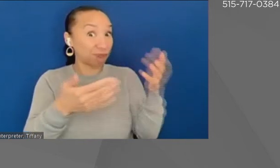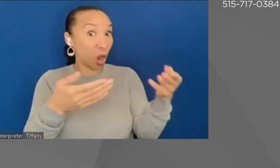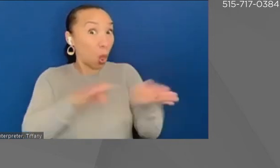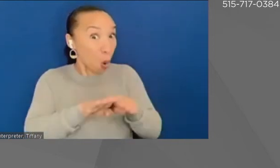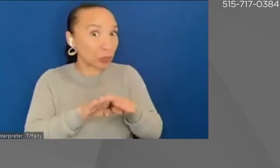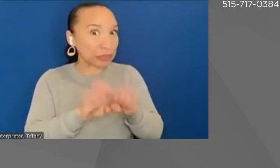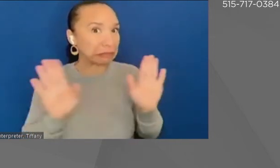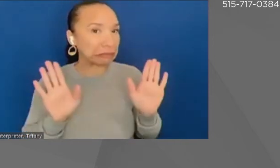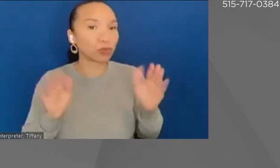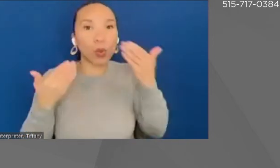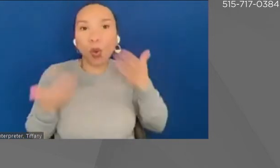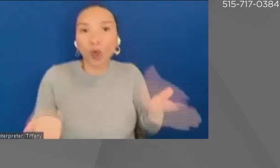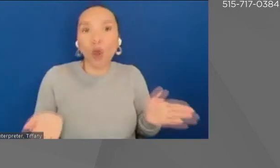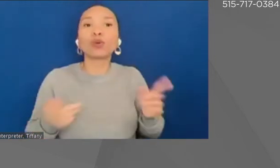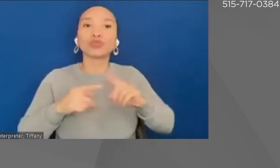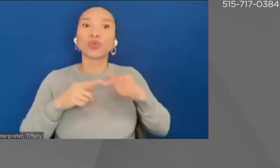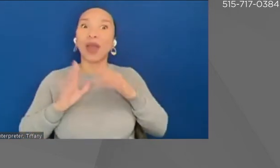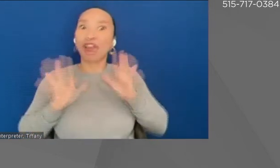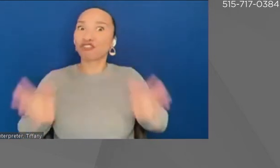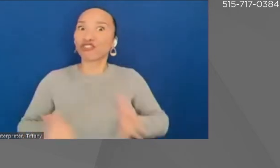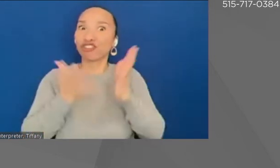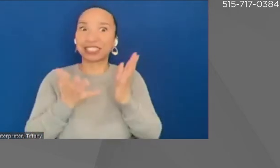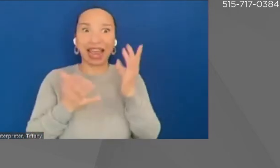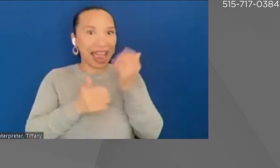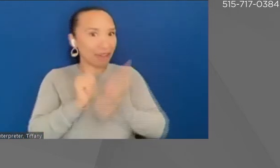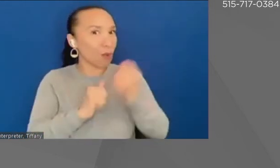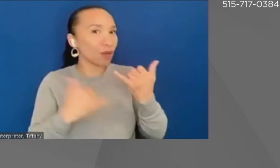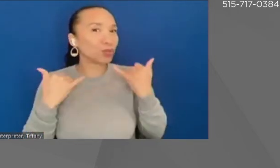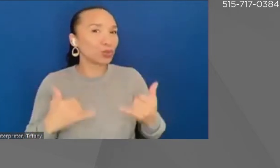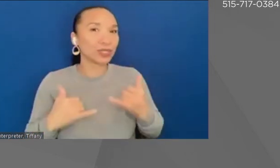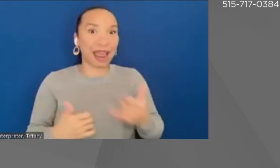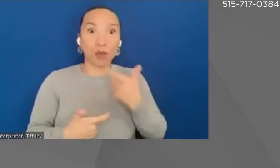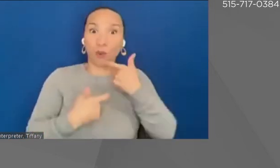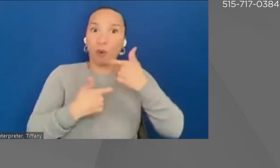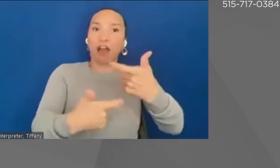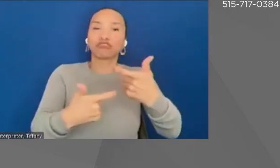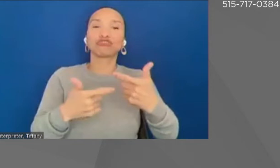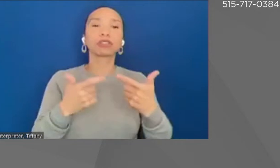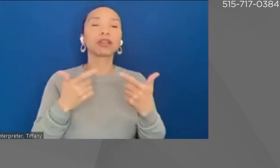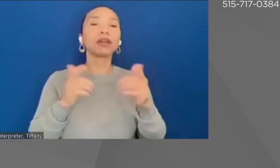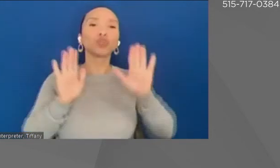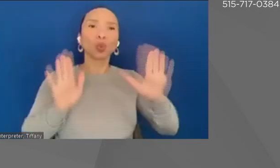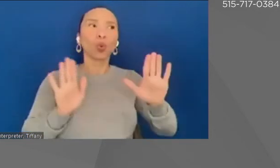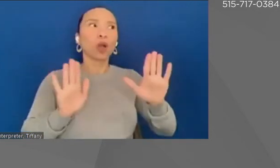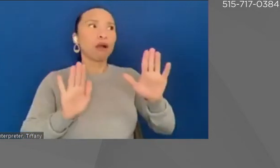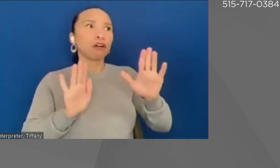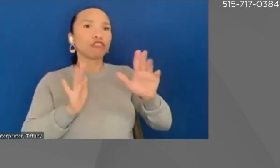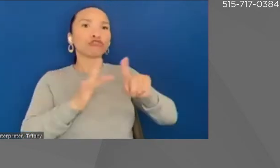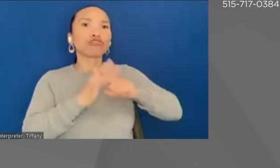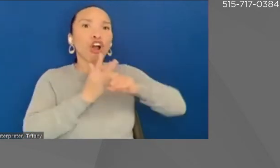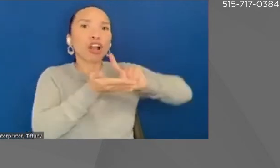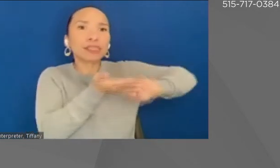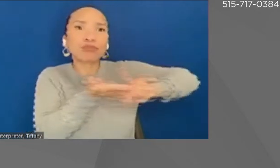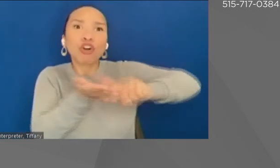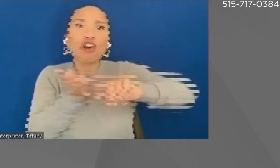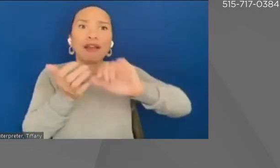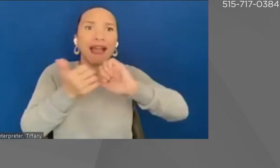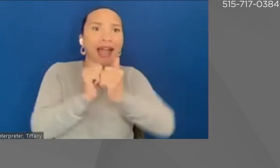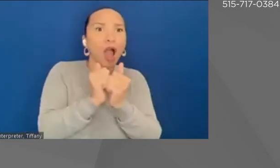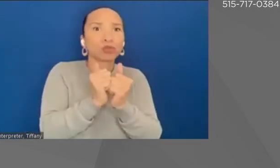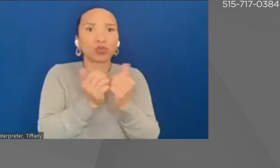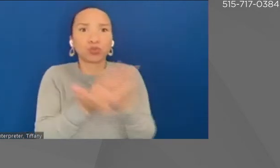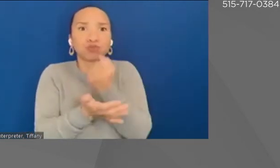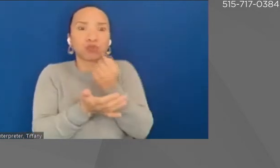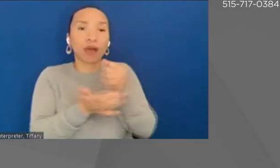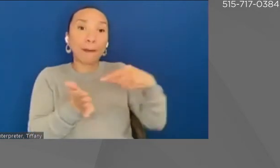encourage everyone in the meeting today to really start to look and explore on how to take advantage of some of those billing codes and really